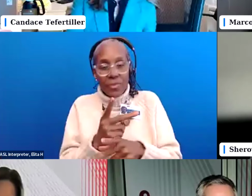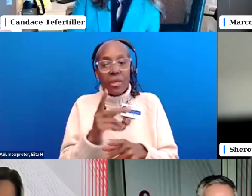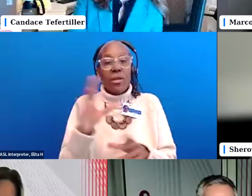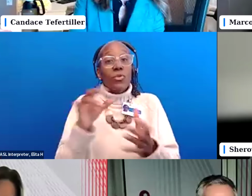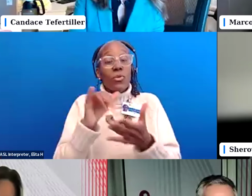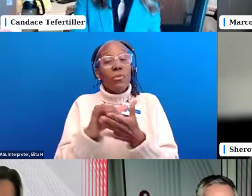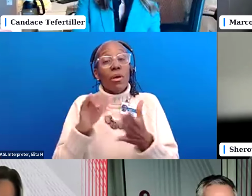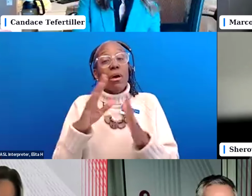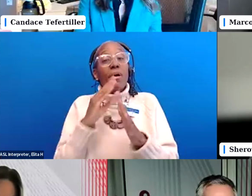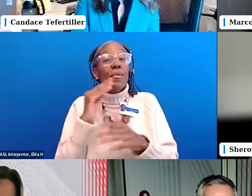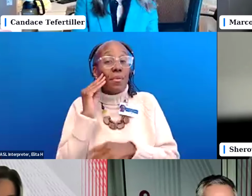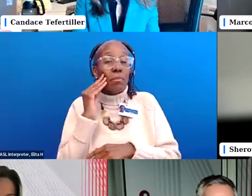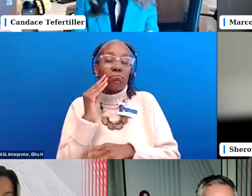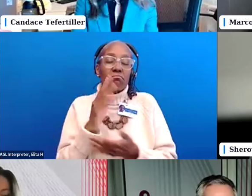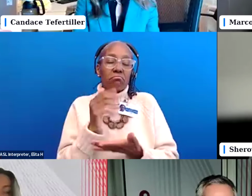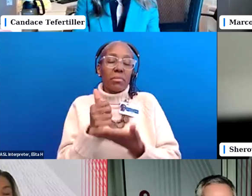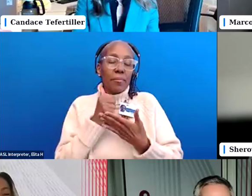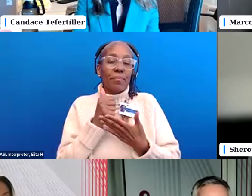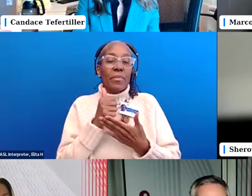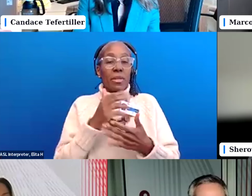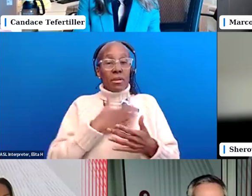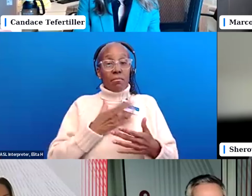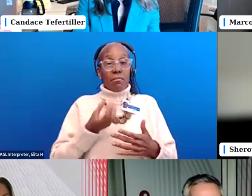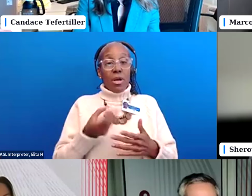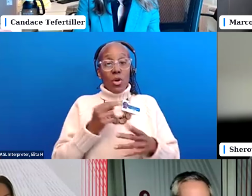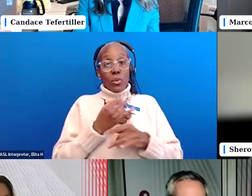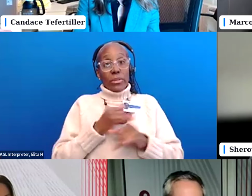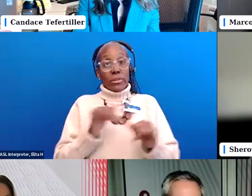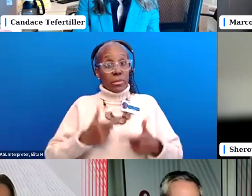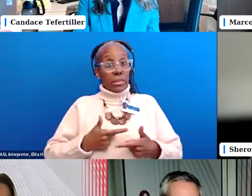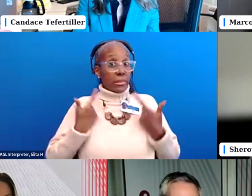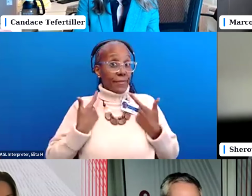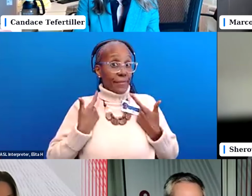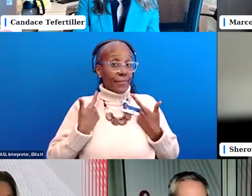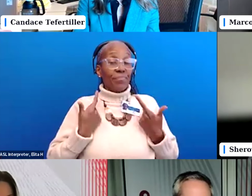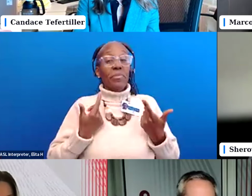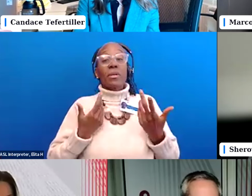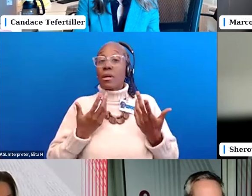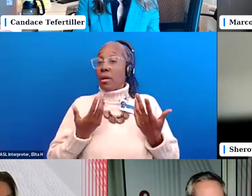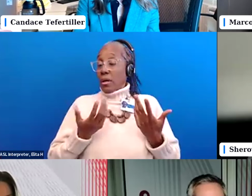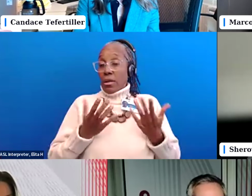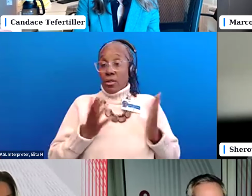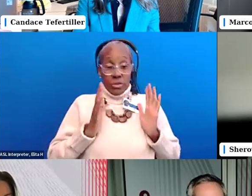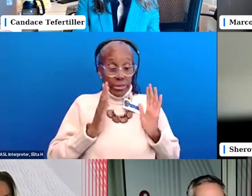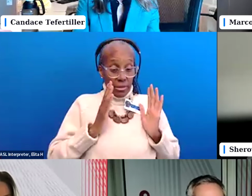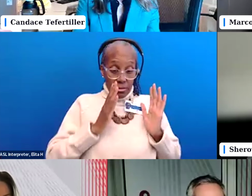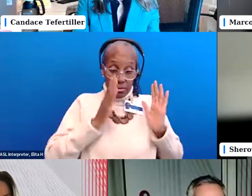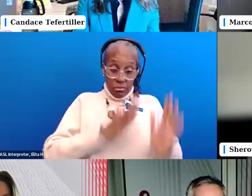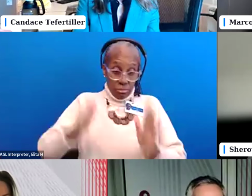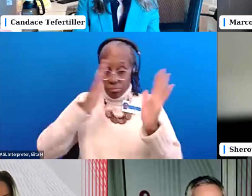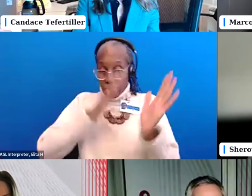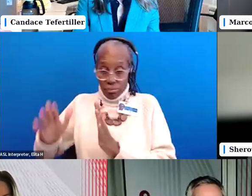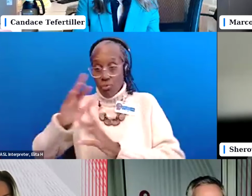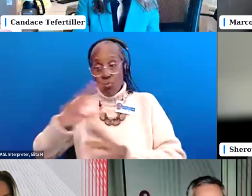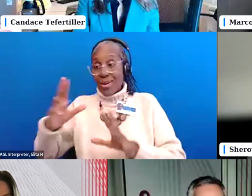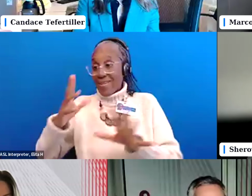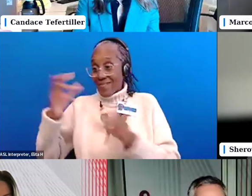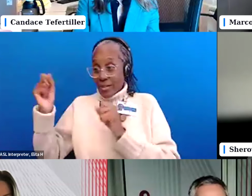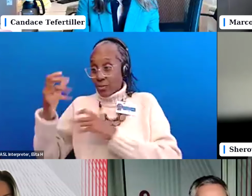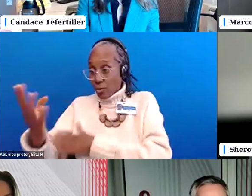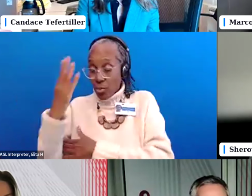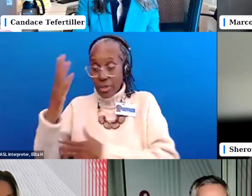those things around home is really helpful. And then my own independent living, being able to just get ready faster in the morning, being able to get dressed faster